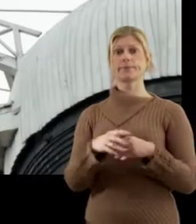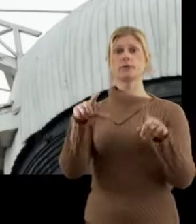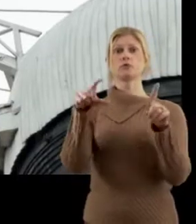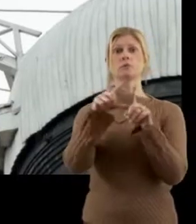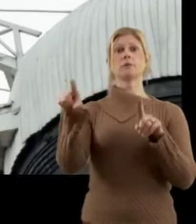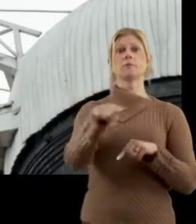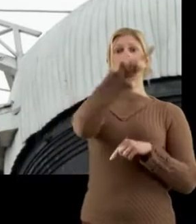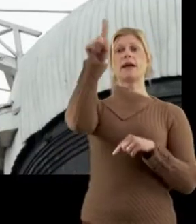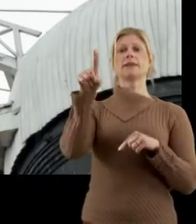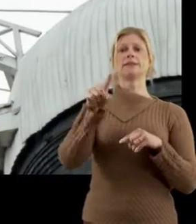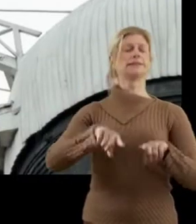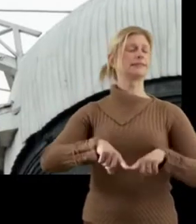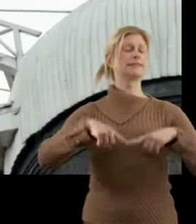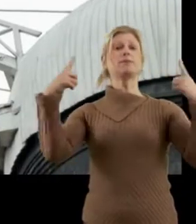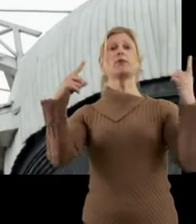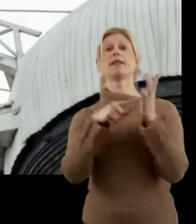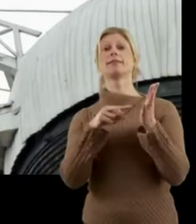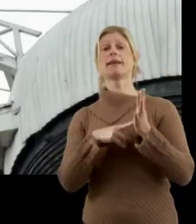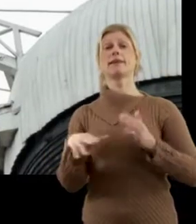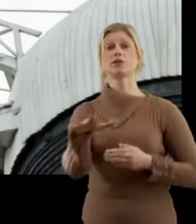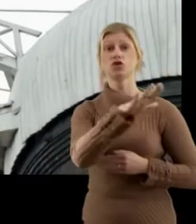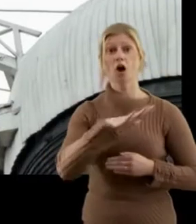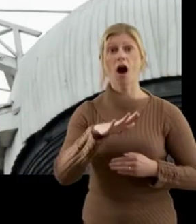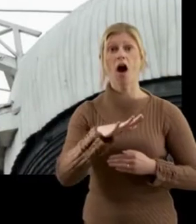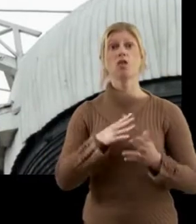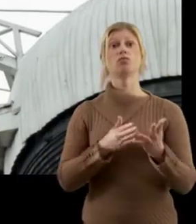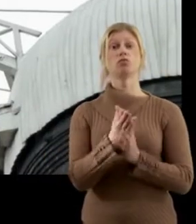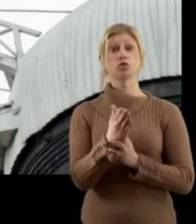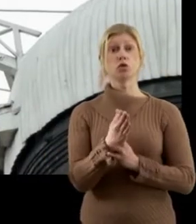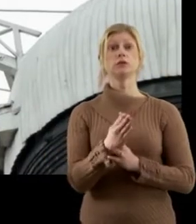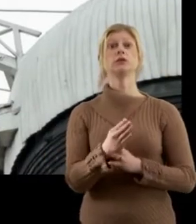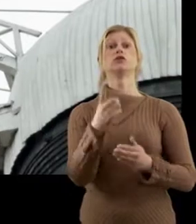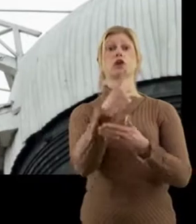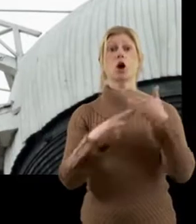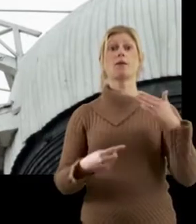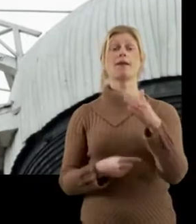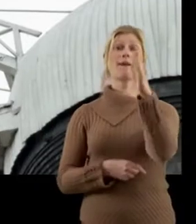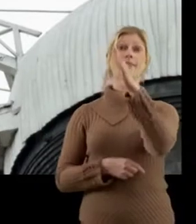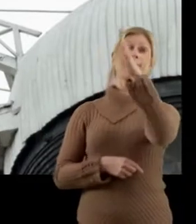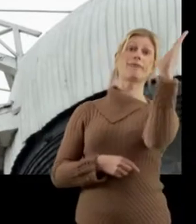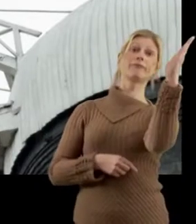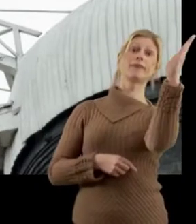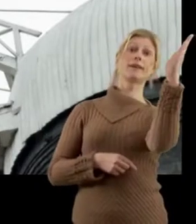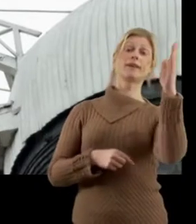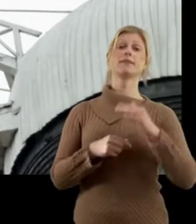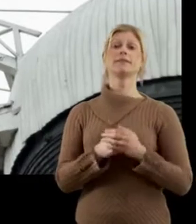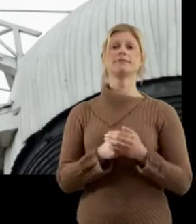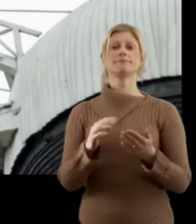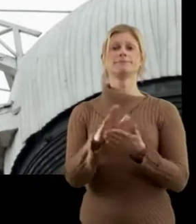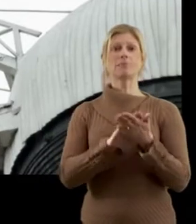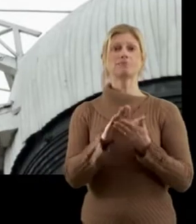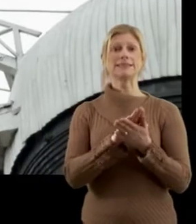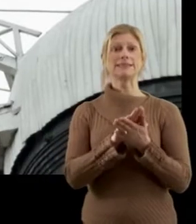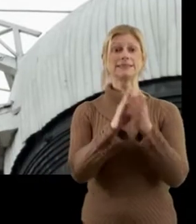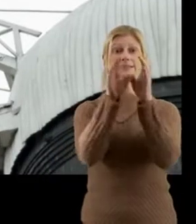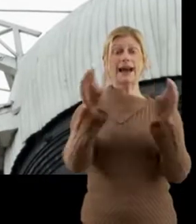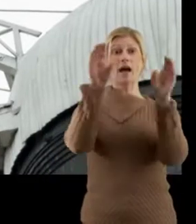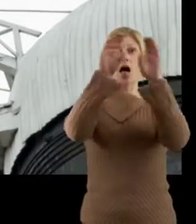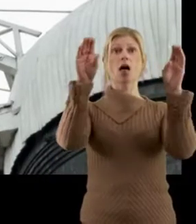Dobson's Mill is unique in Lincolnshire for being the only left-handed mill. This means that the sails